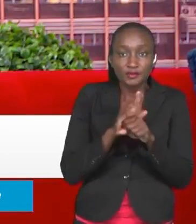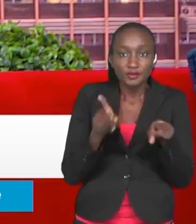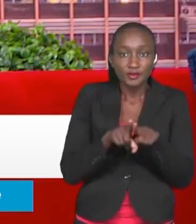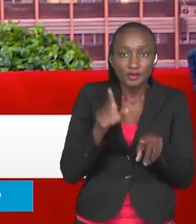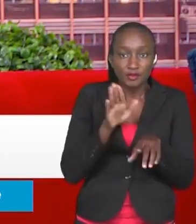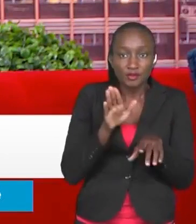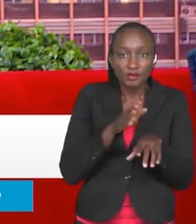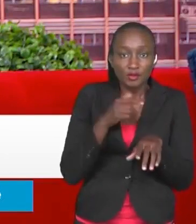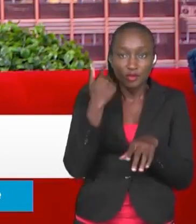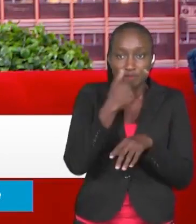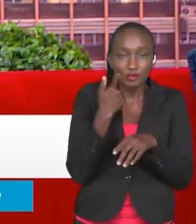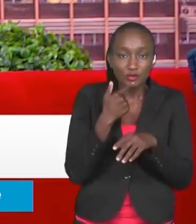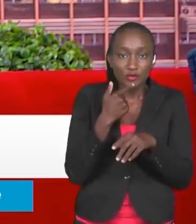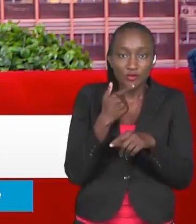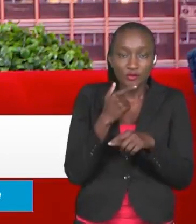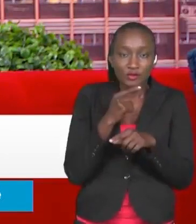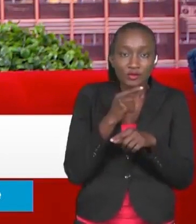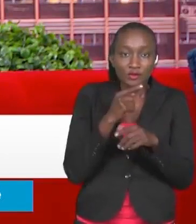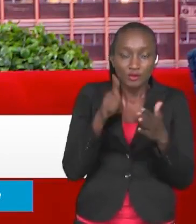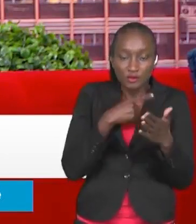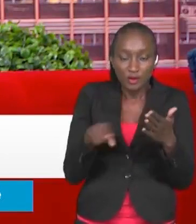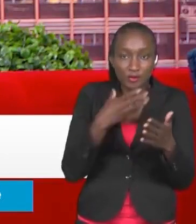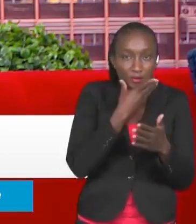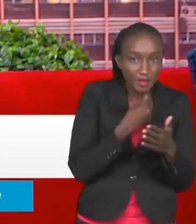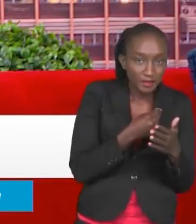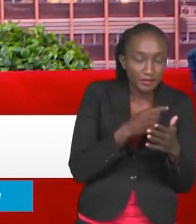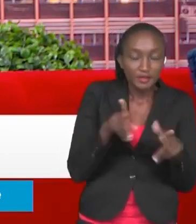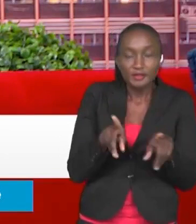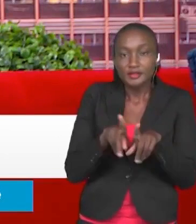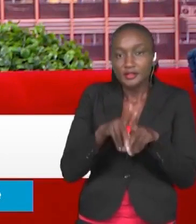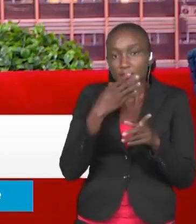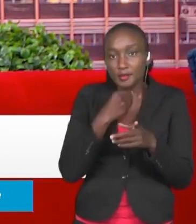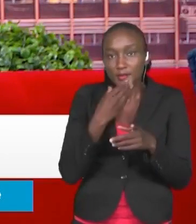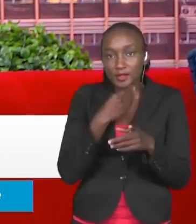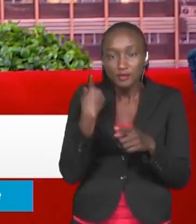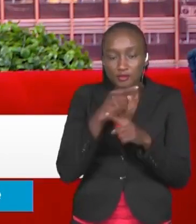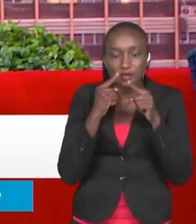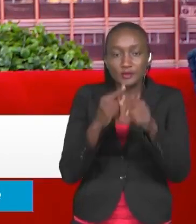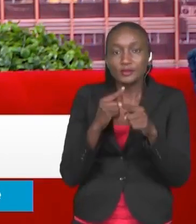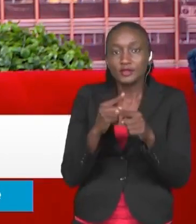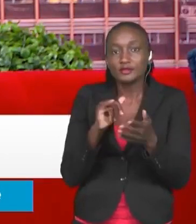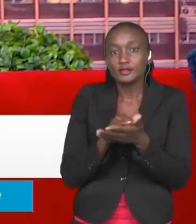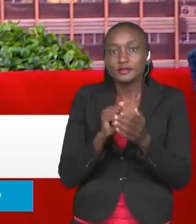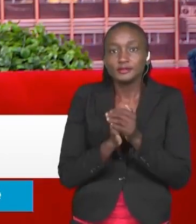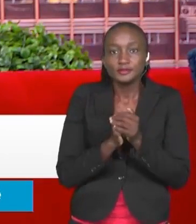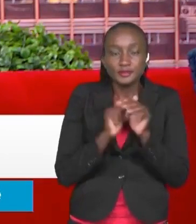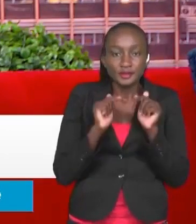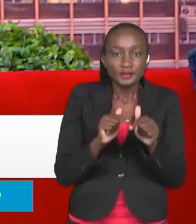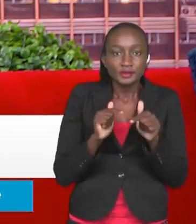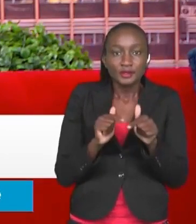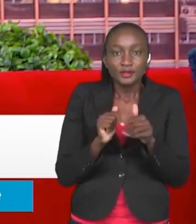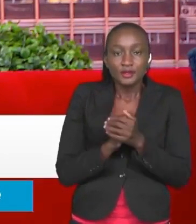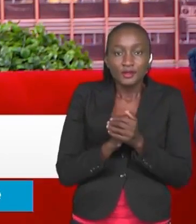are the ones that offend men, yeah, it is still the men mm-hmm. that are castigated for mm-hmm. it. Mm-hmm. So to this extent,